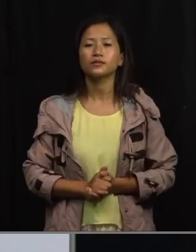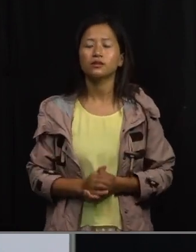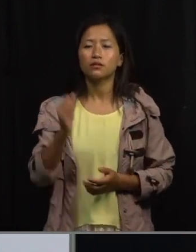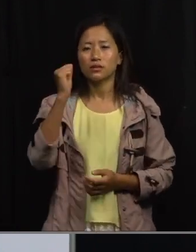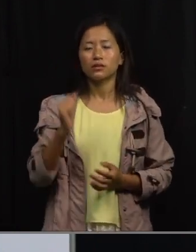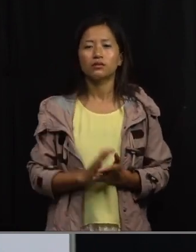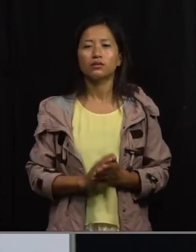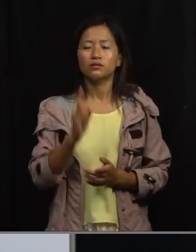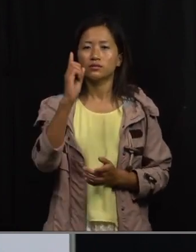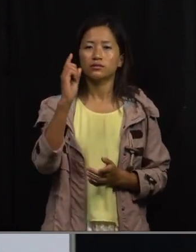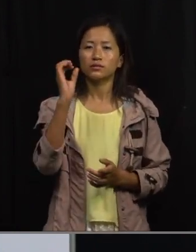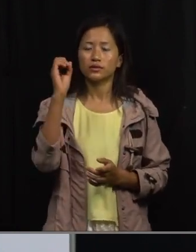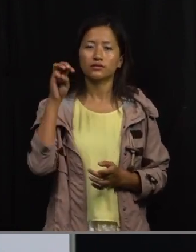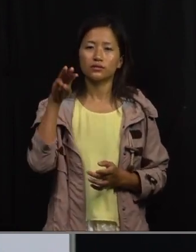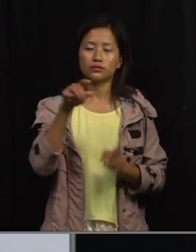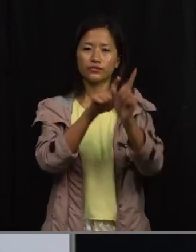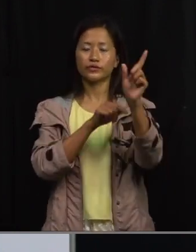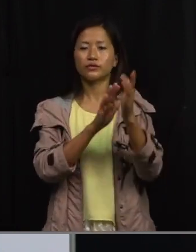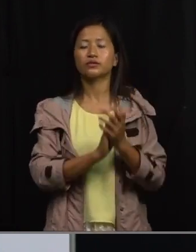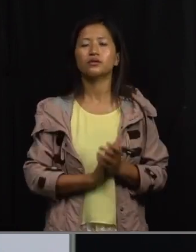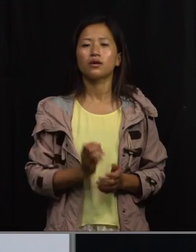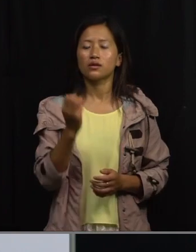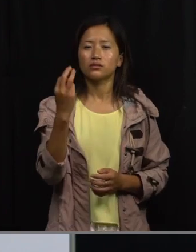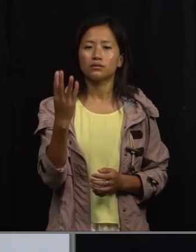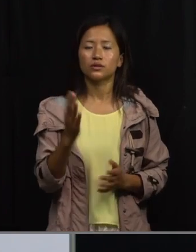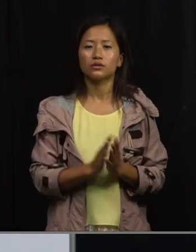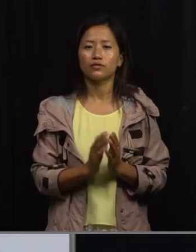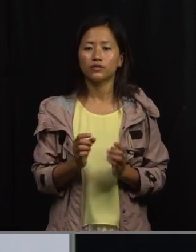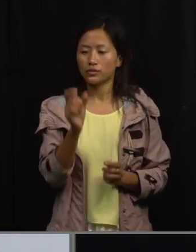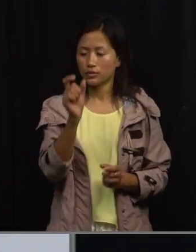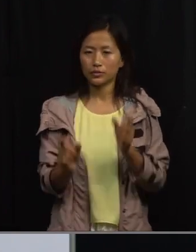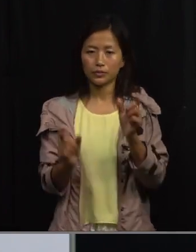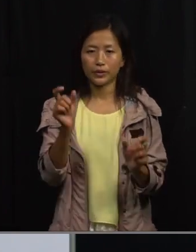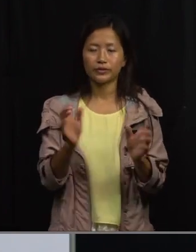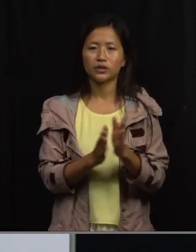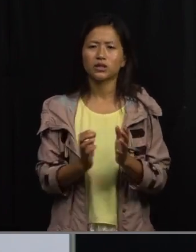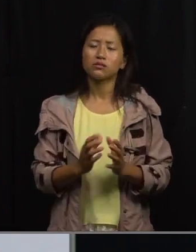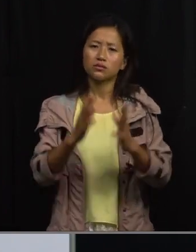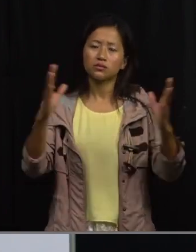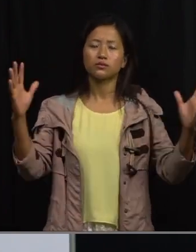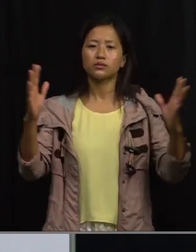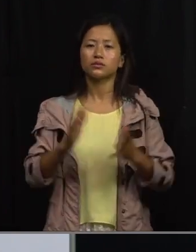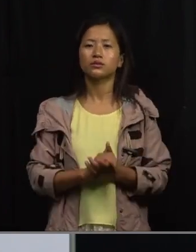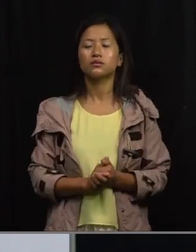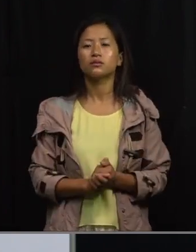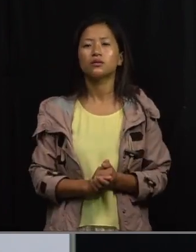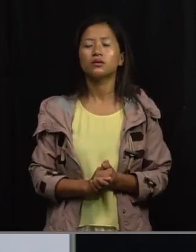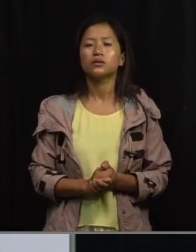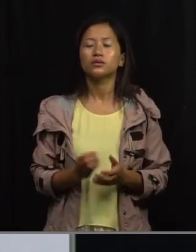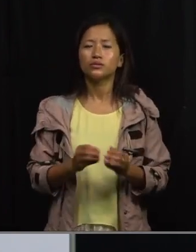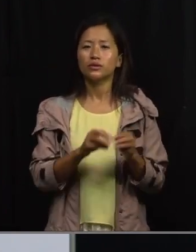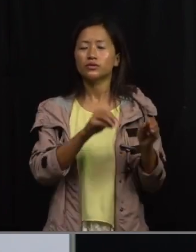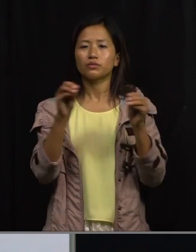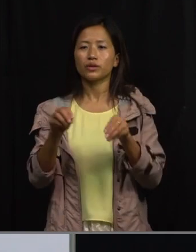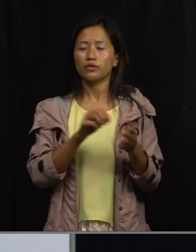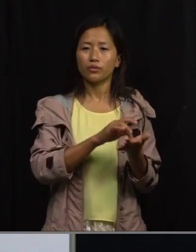And so, by 10,000s of years, the number of humans increased tremendously. And so, it led to